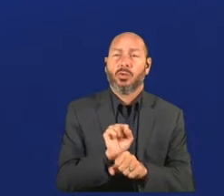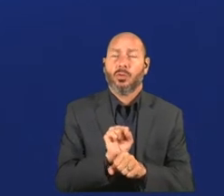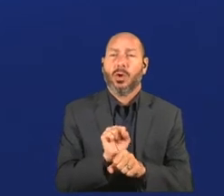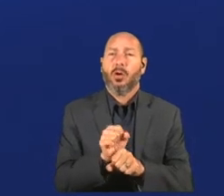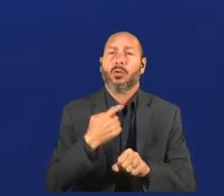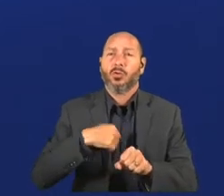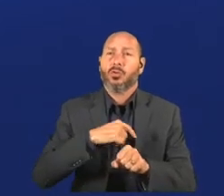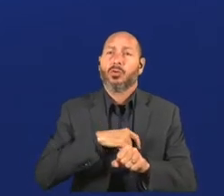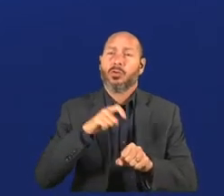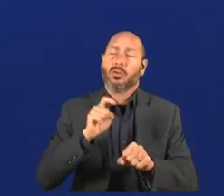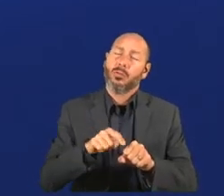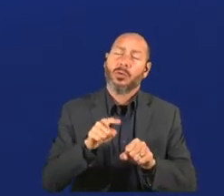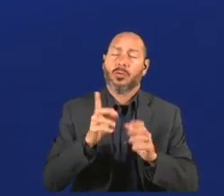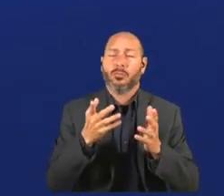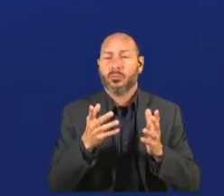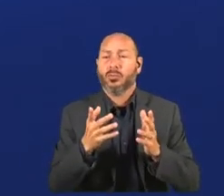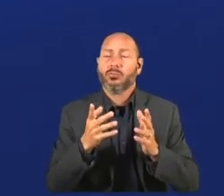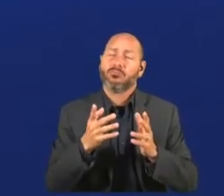well.